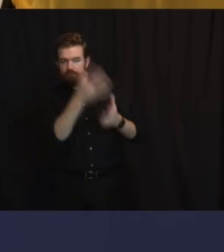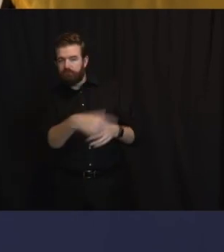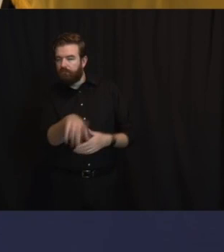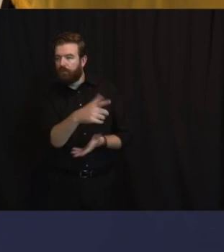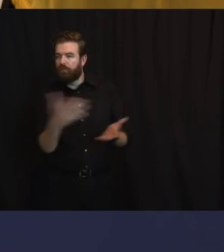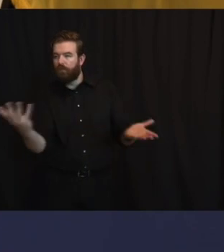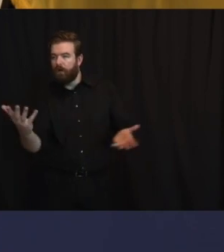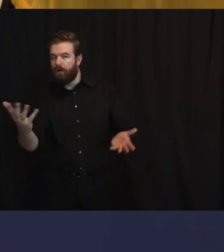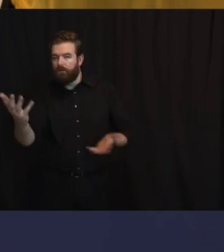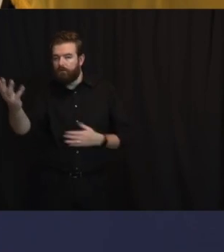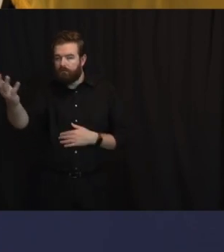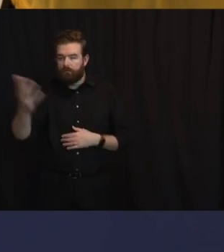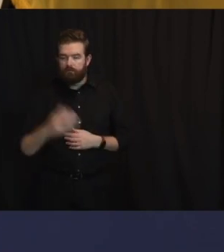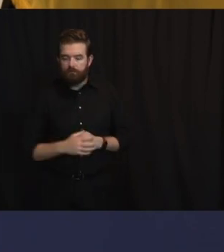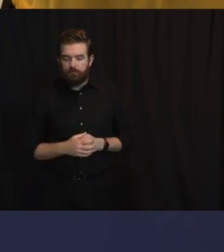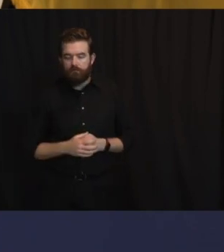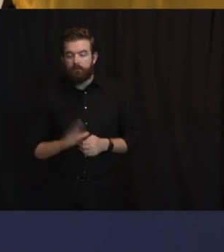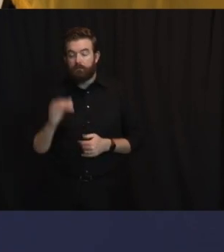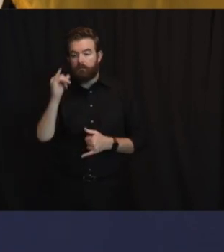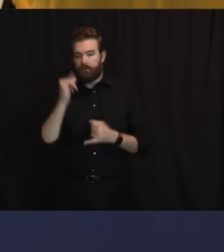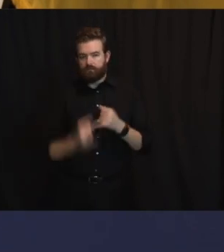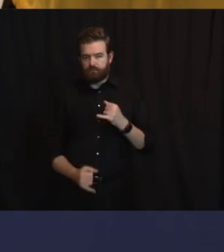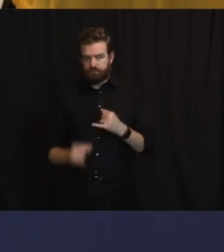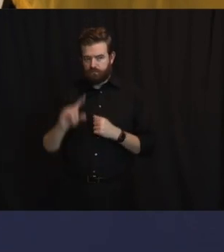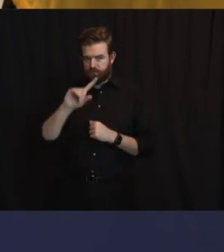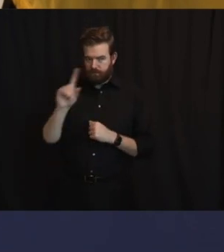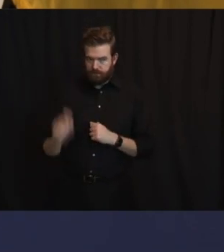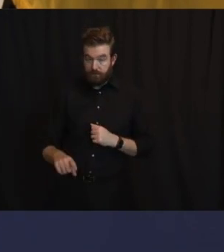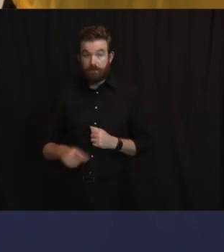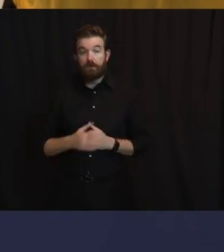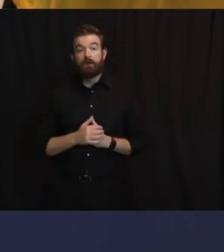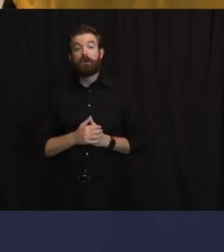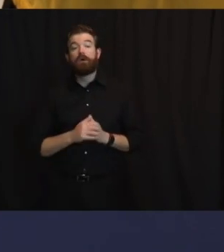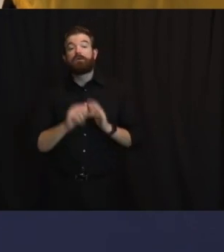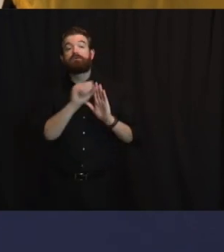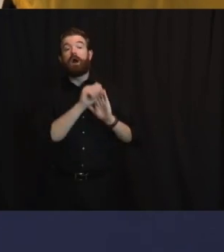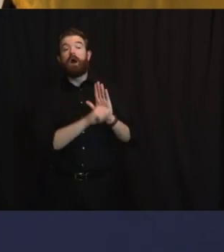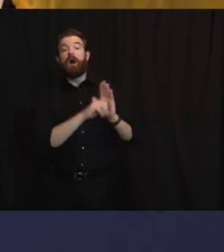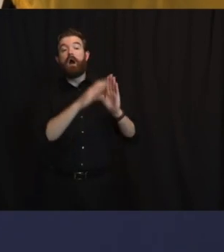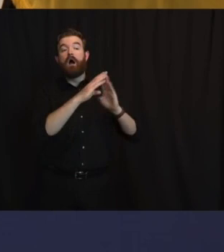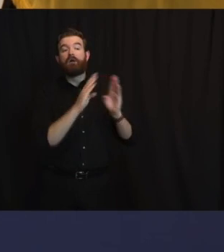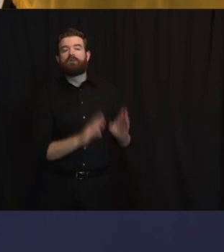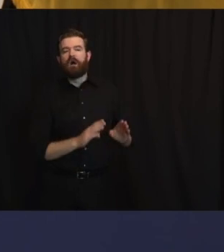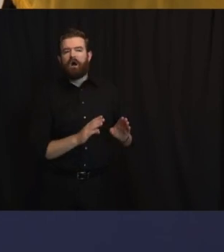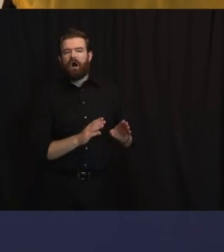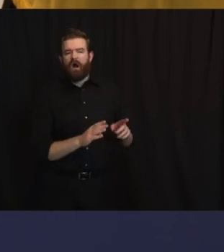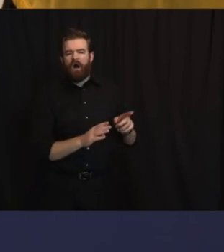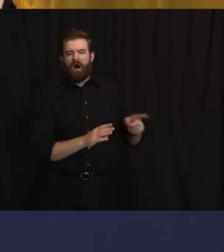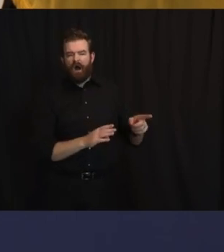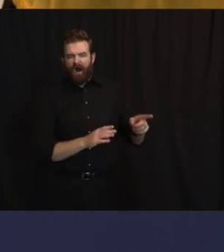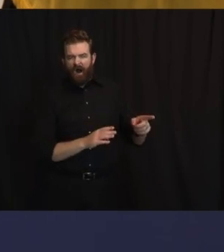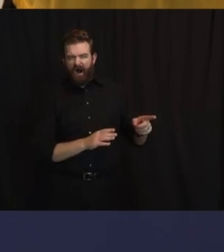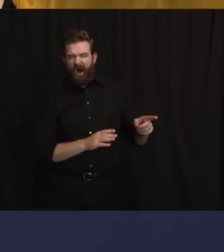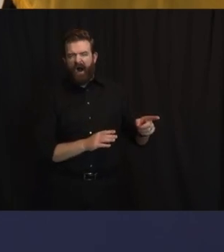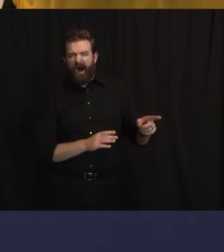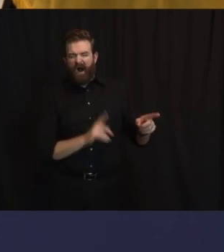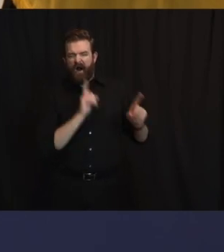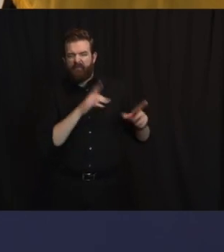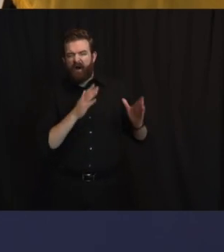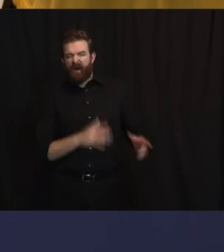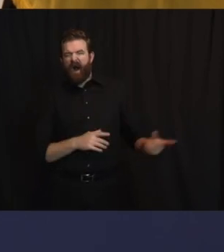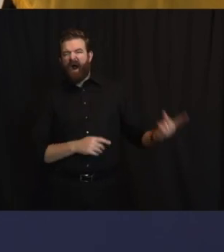a question from our State House correspondent, Mike Simons. Now that the 2020 census shows